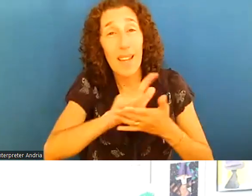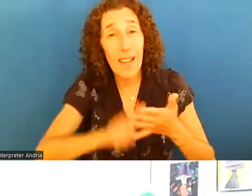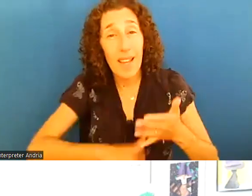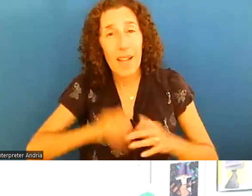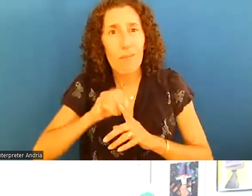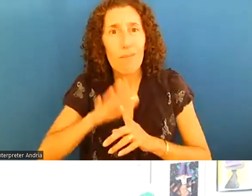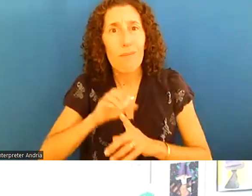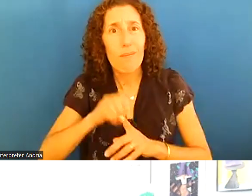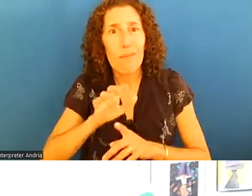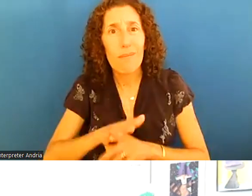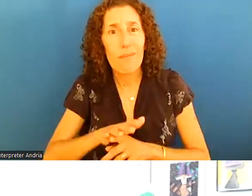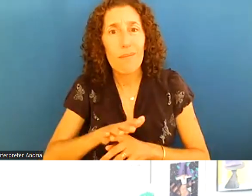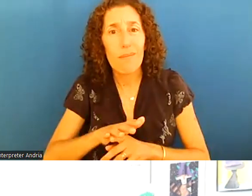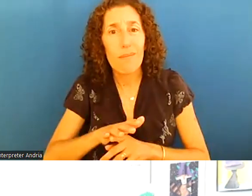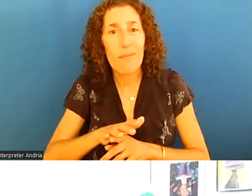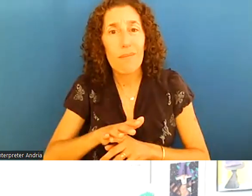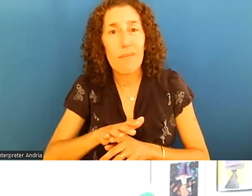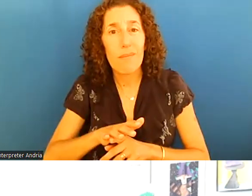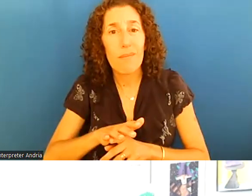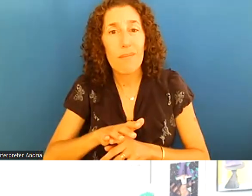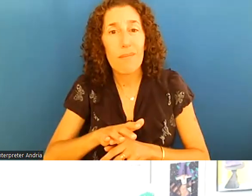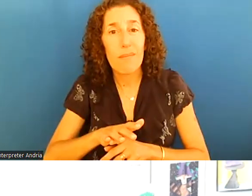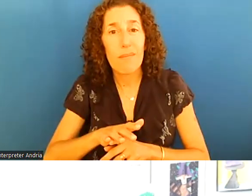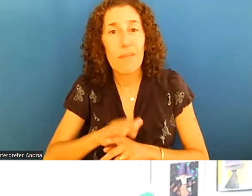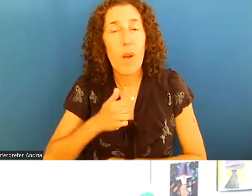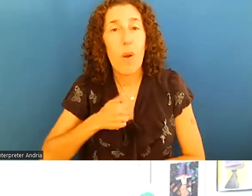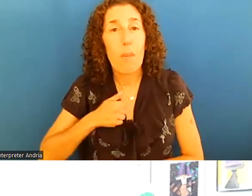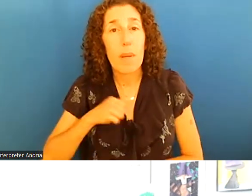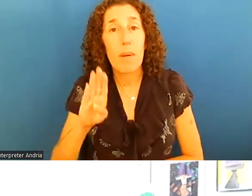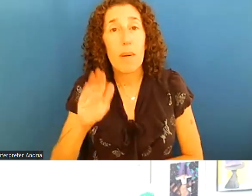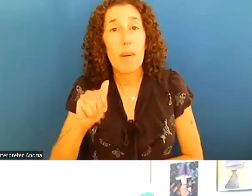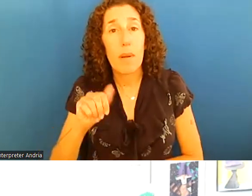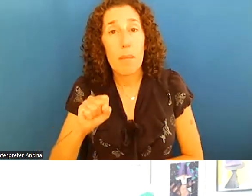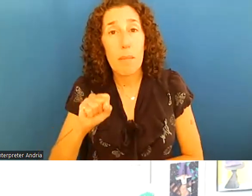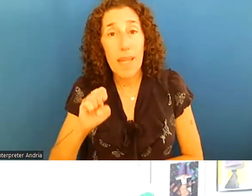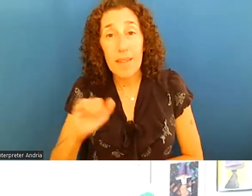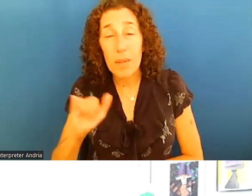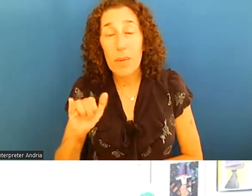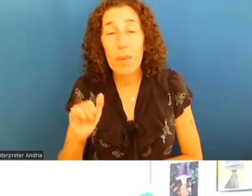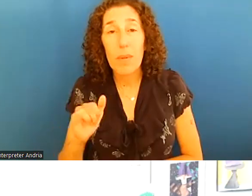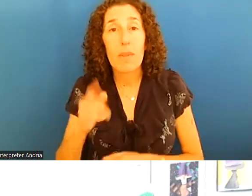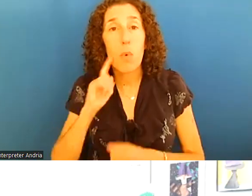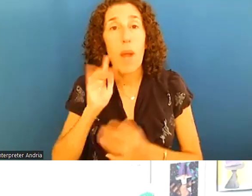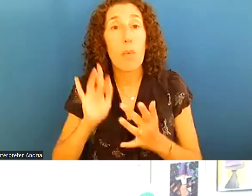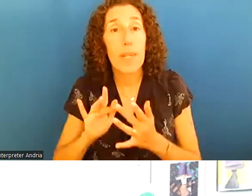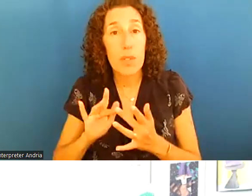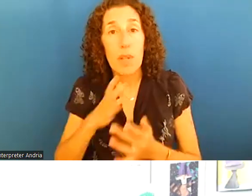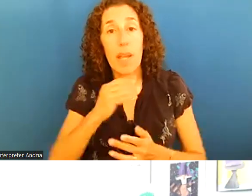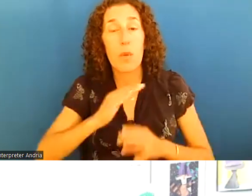whatever they're, even our local base, we do outreach and prevention there as well. And then we work with those clients who are